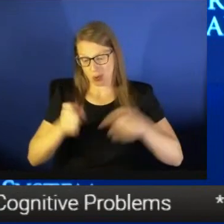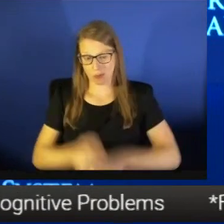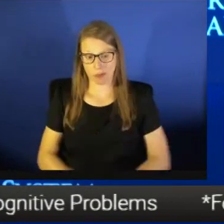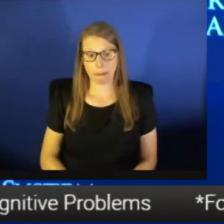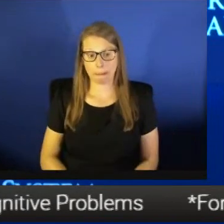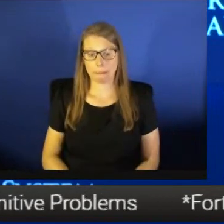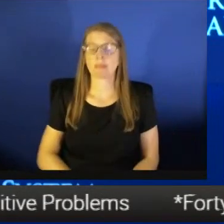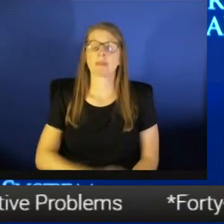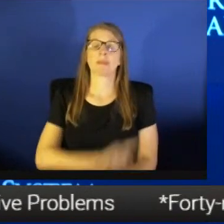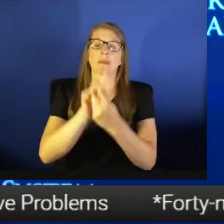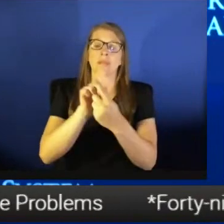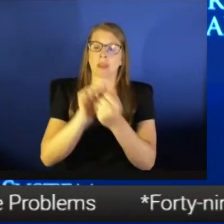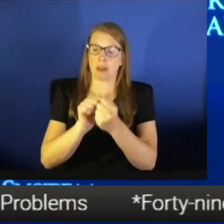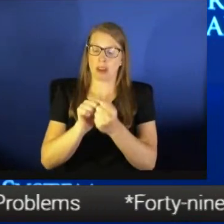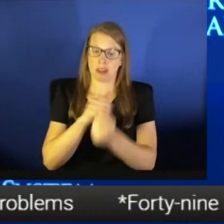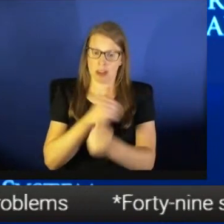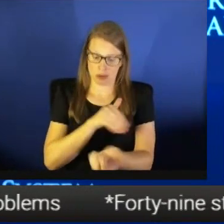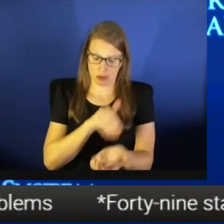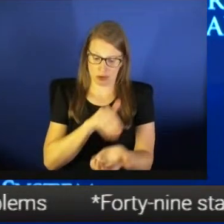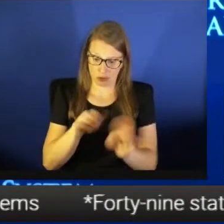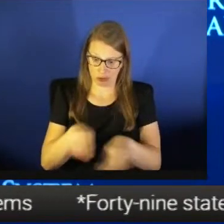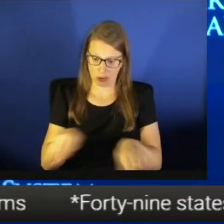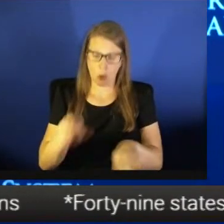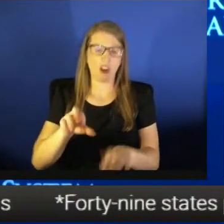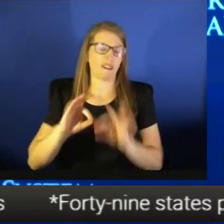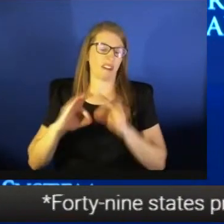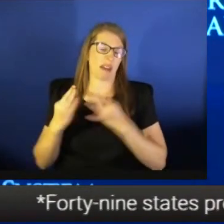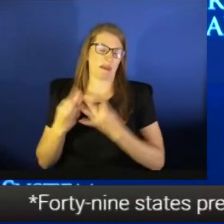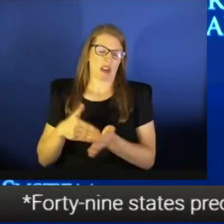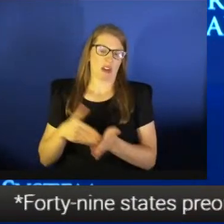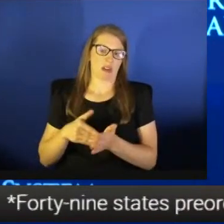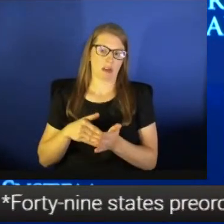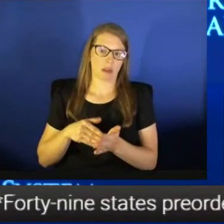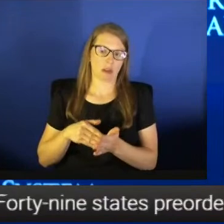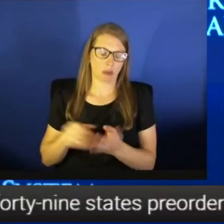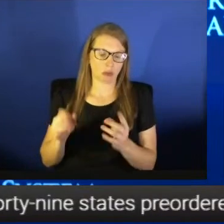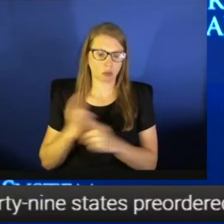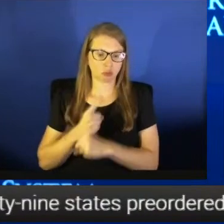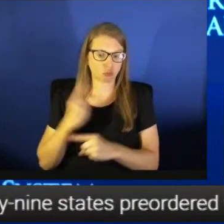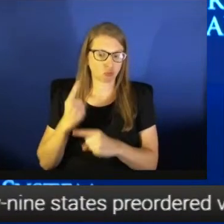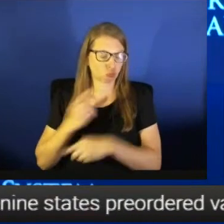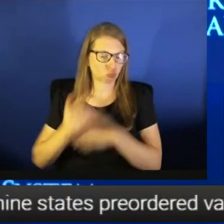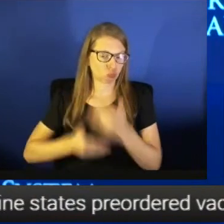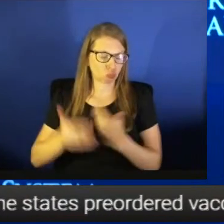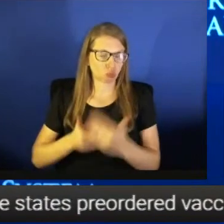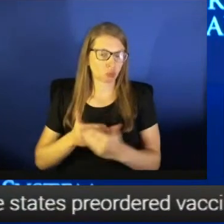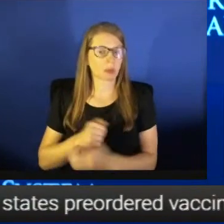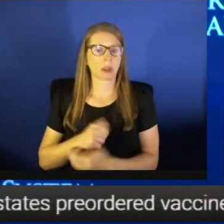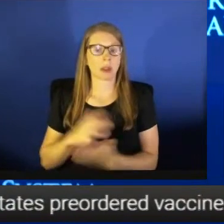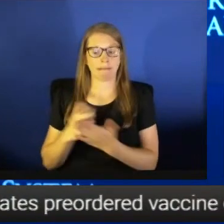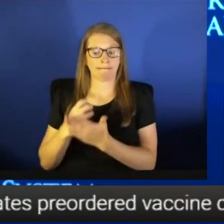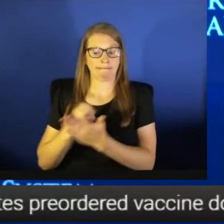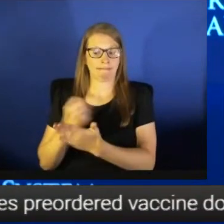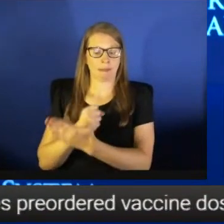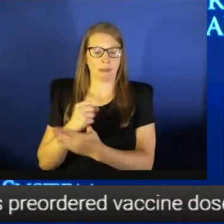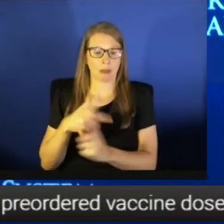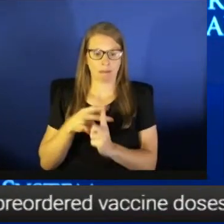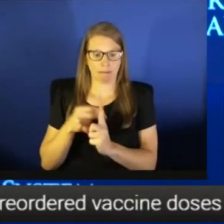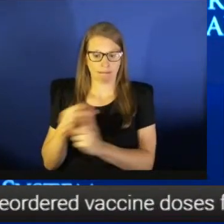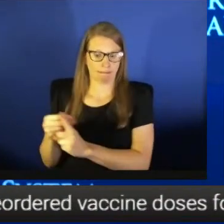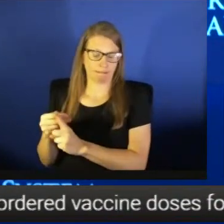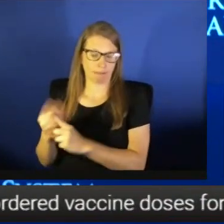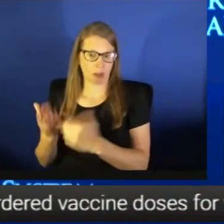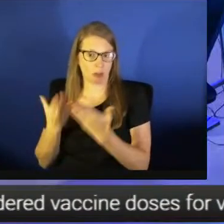pediatrician or family physician for your children on a regular basis and getting all those vaccinations that are recommended is so